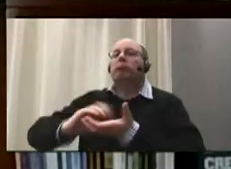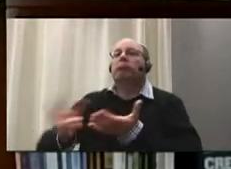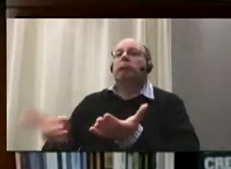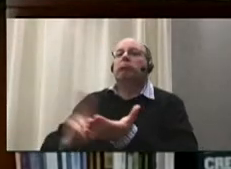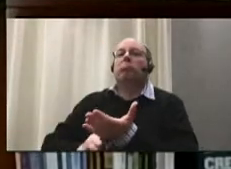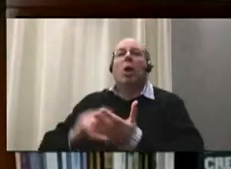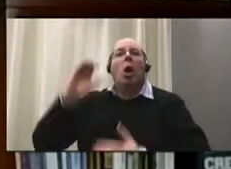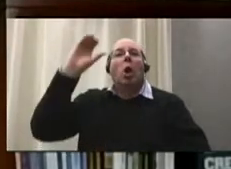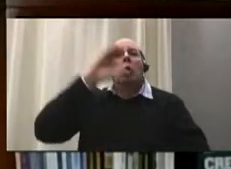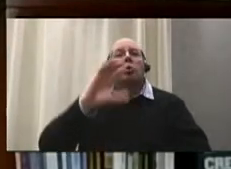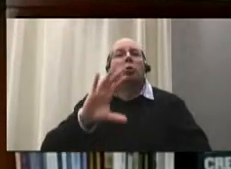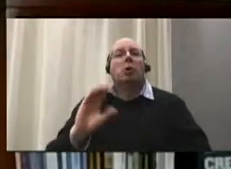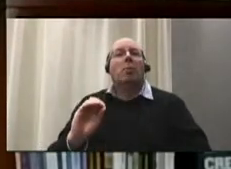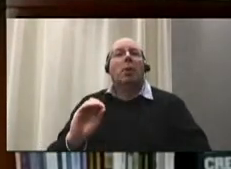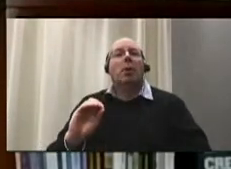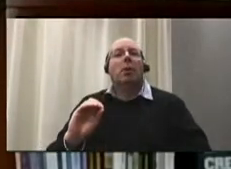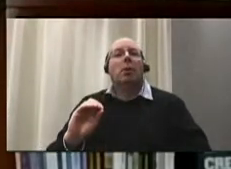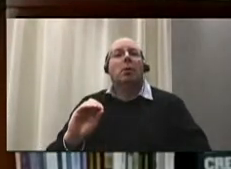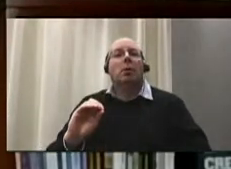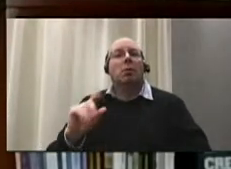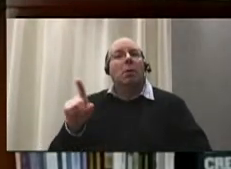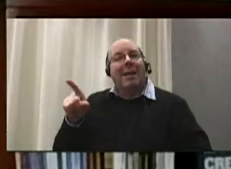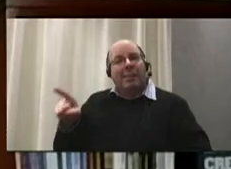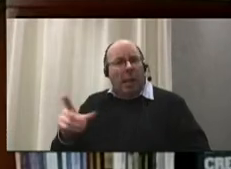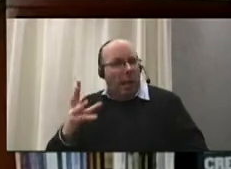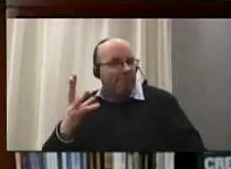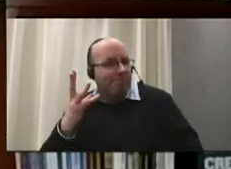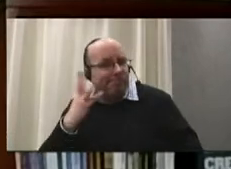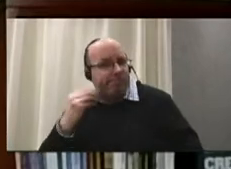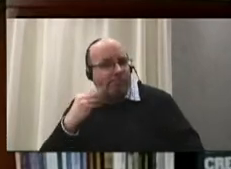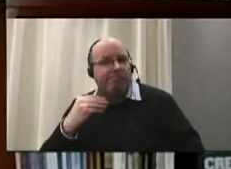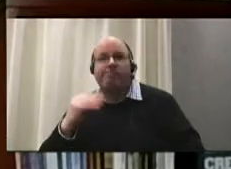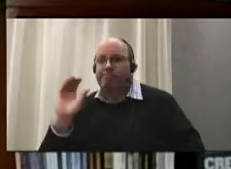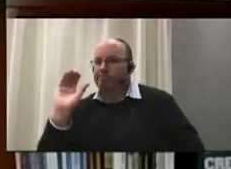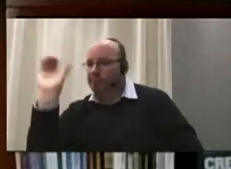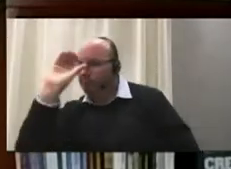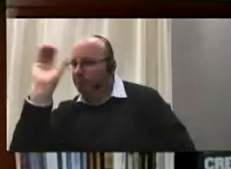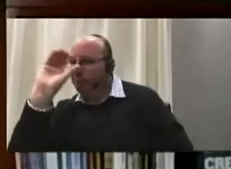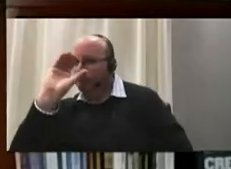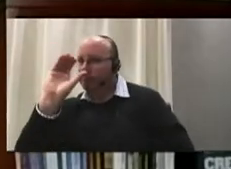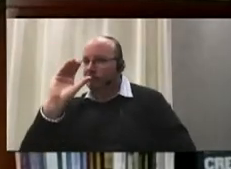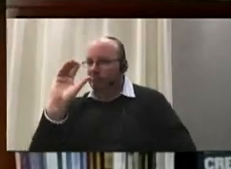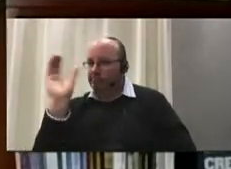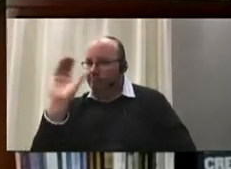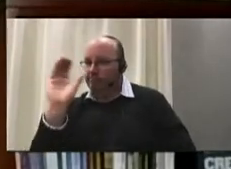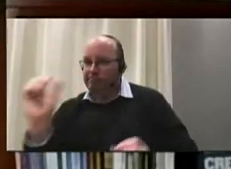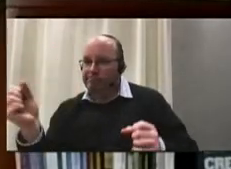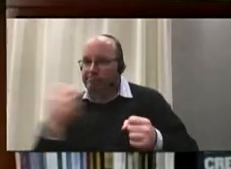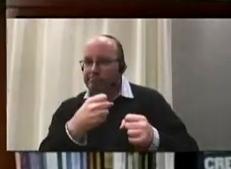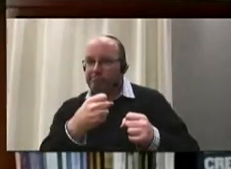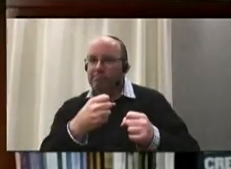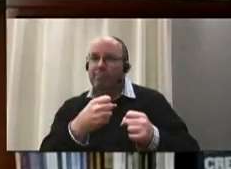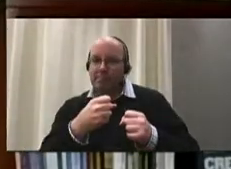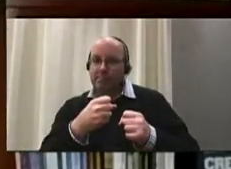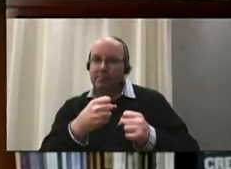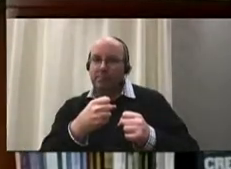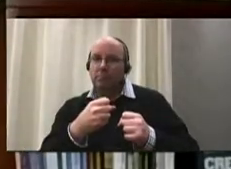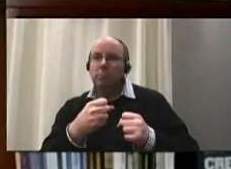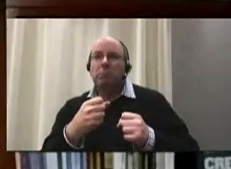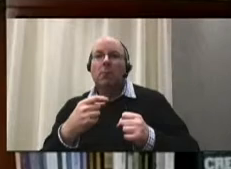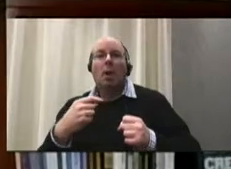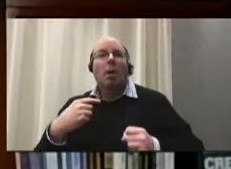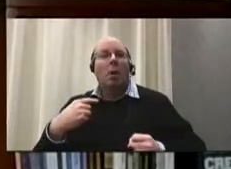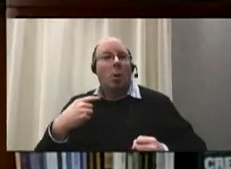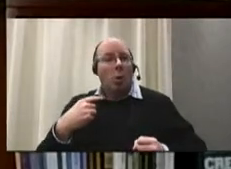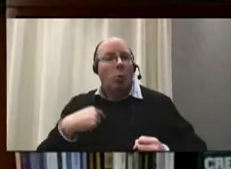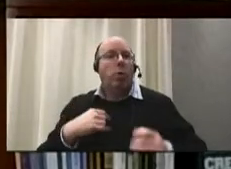to go out and find what we need. And in these cases, when we've gone through it enough times to see that the traditional processes do